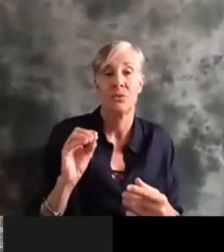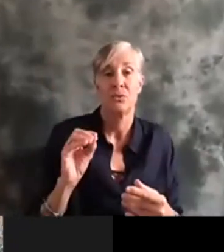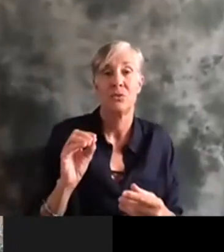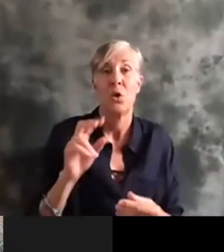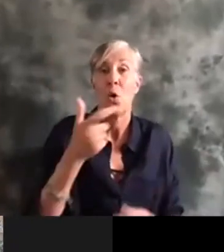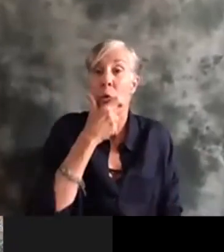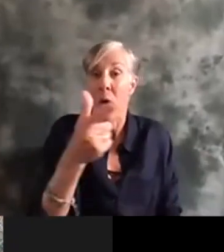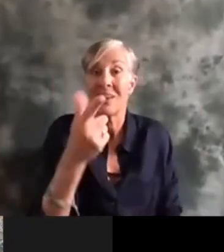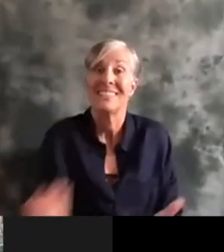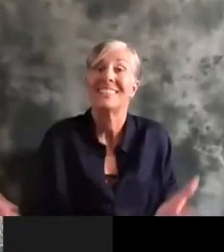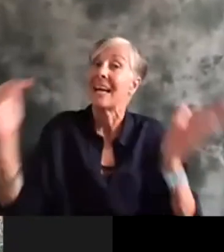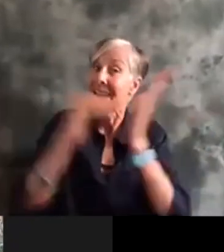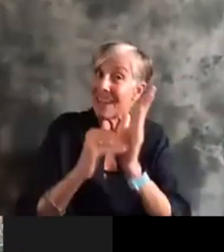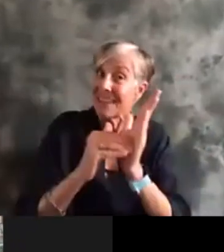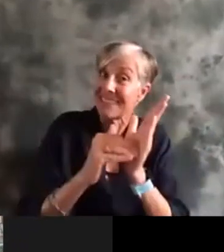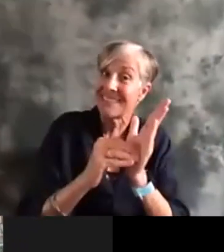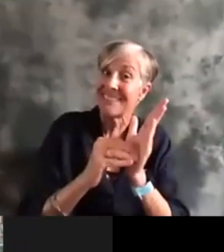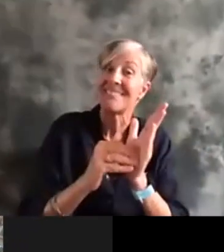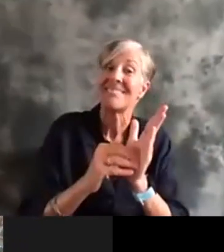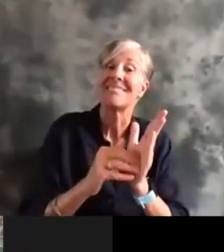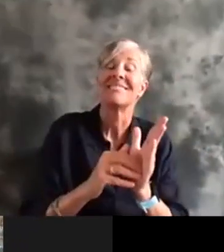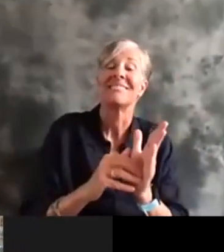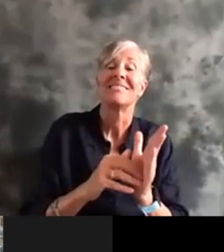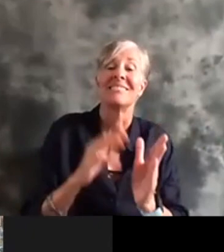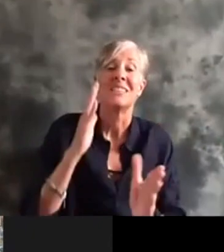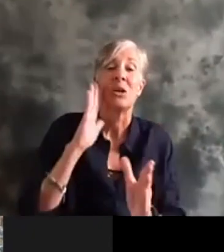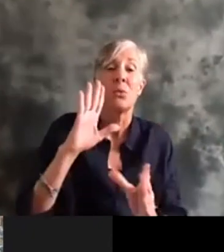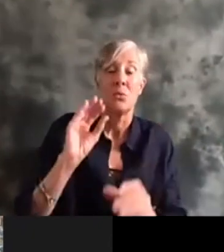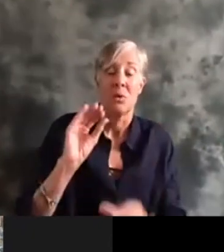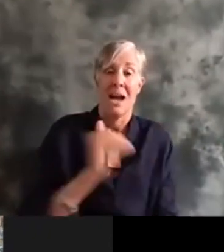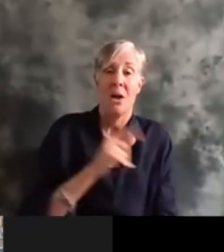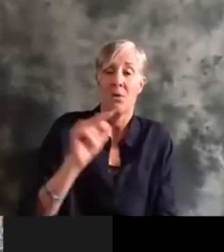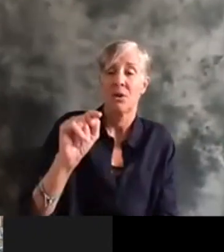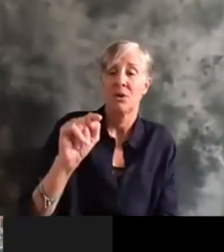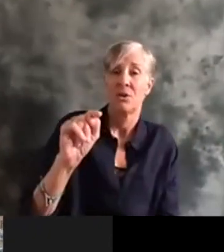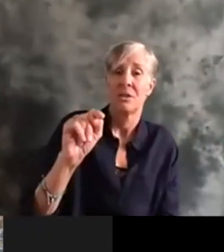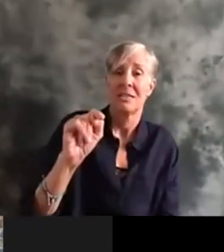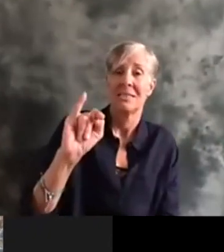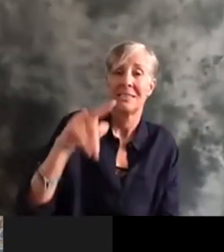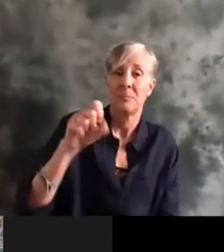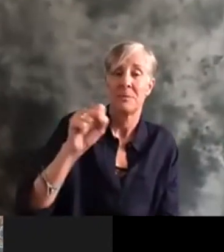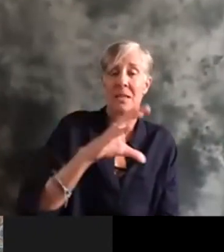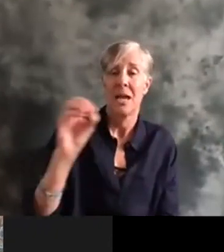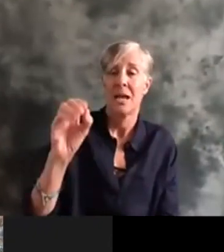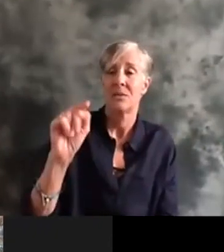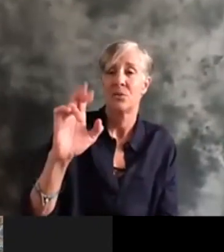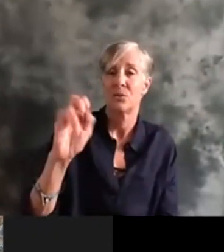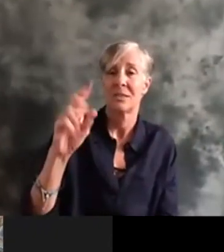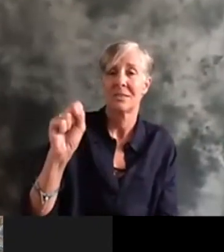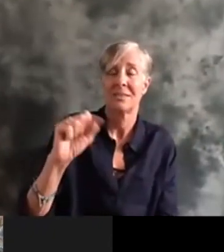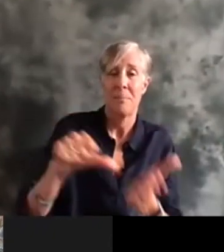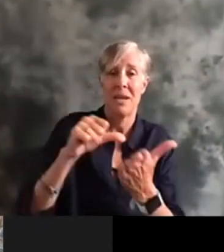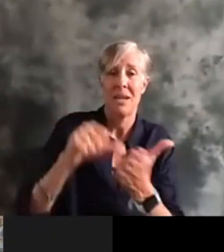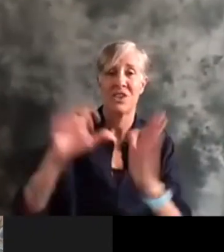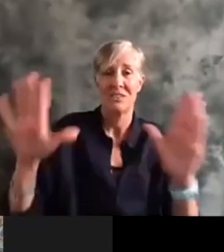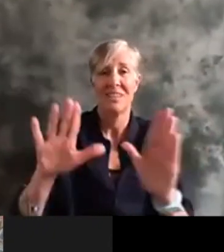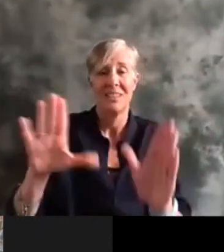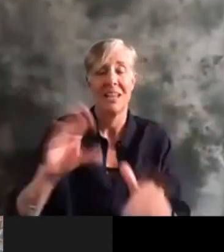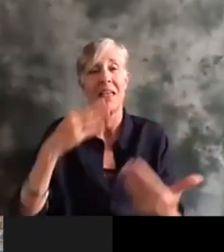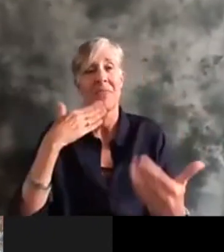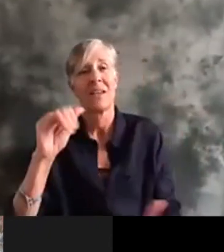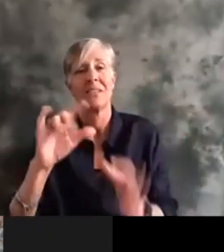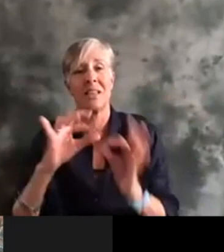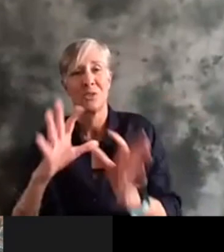rewatch this. So if you want to rewatch, and it will be on our tips and tricks page on Sunday. And also thank our ASL